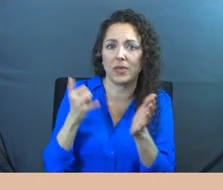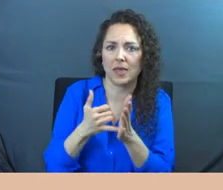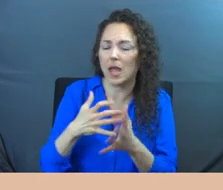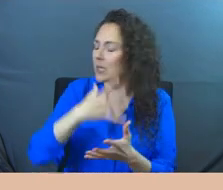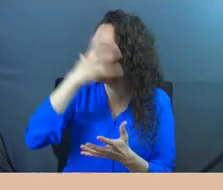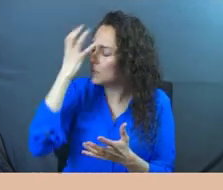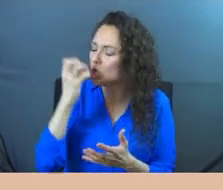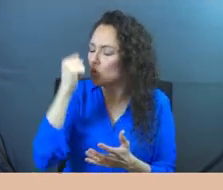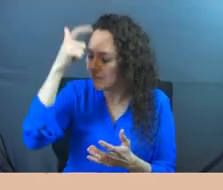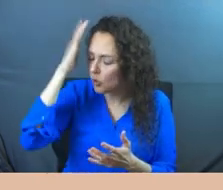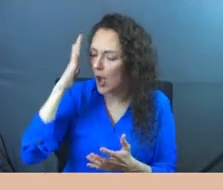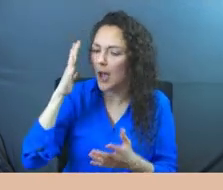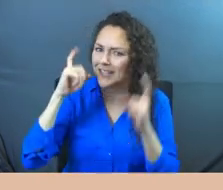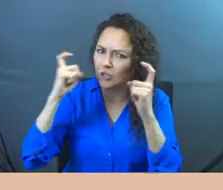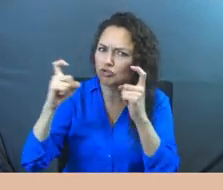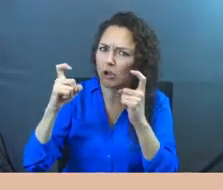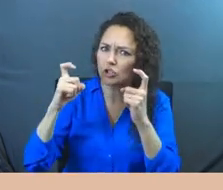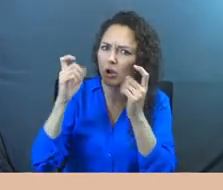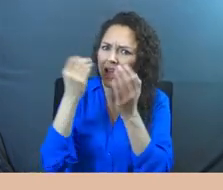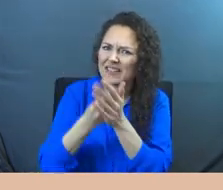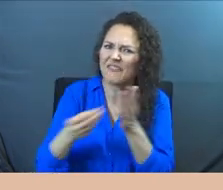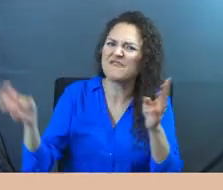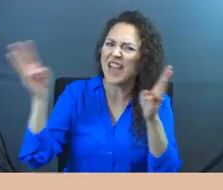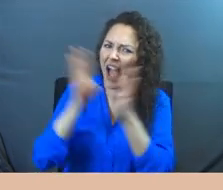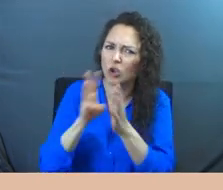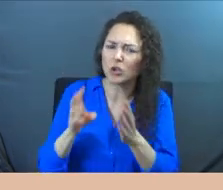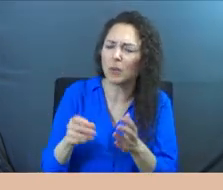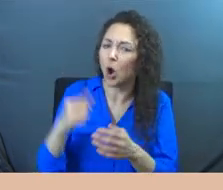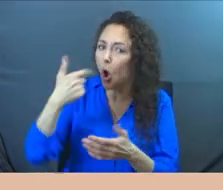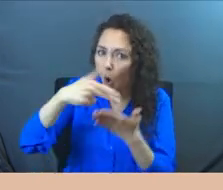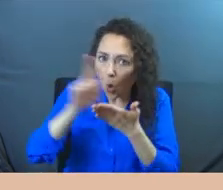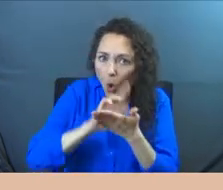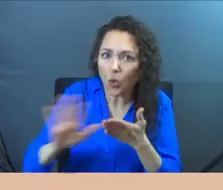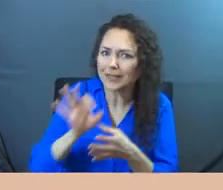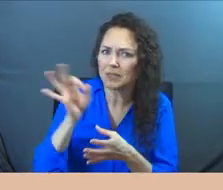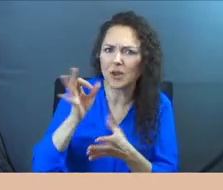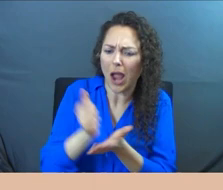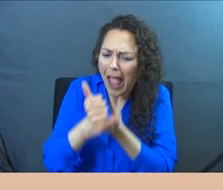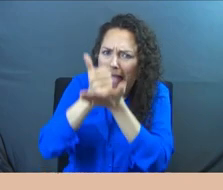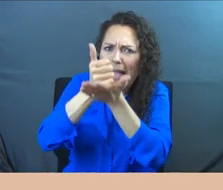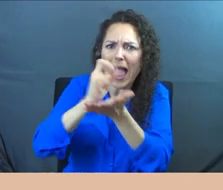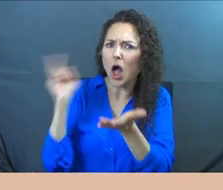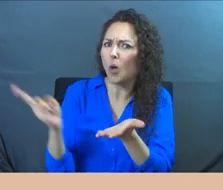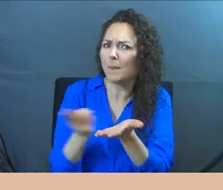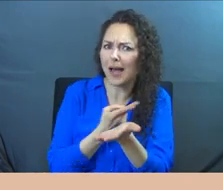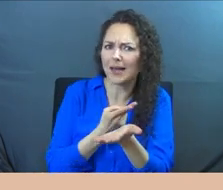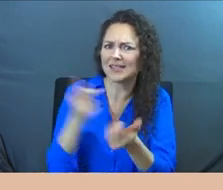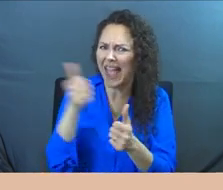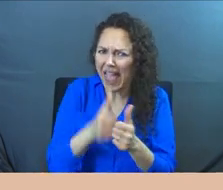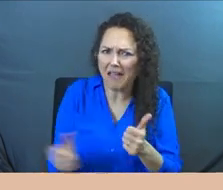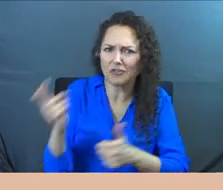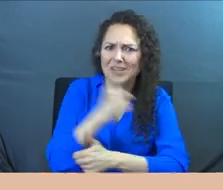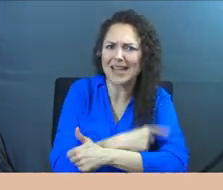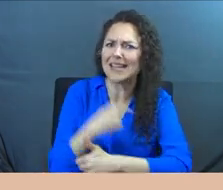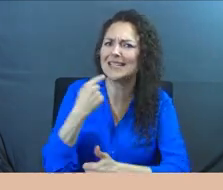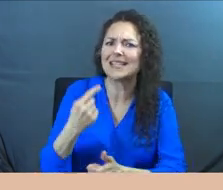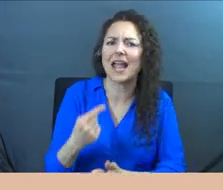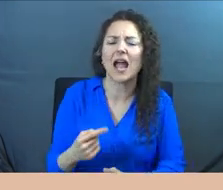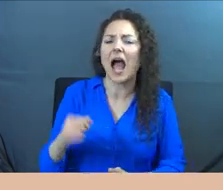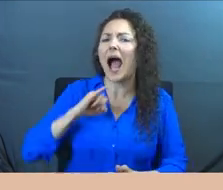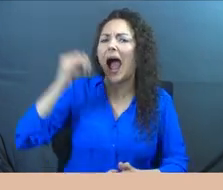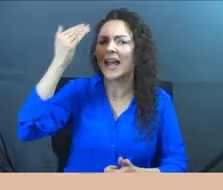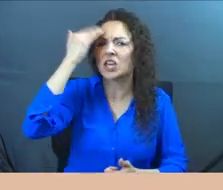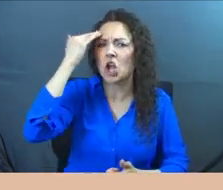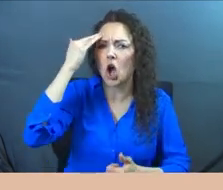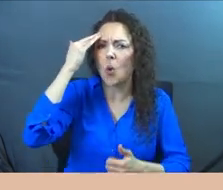It's beautiful, God. It's a treasure. It's valuable. So Holy Spirit, help us every single day to say it's worth it, to